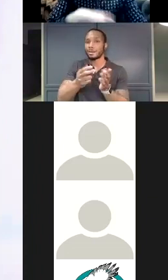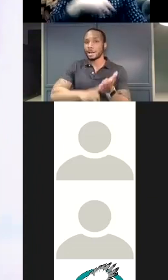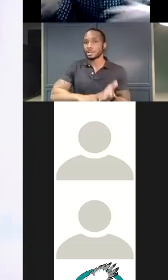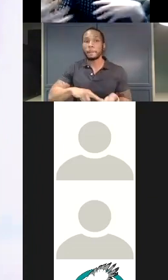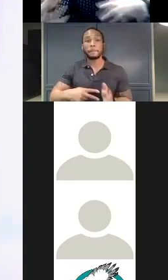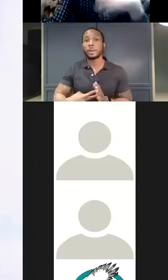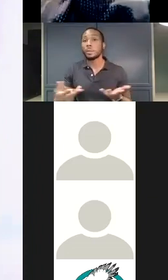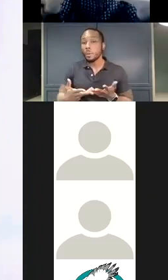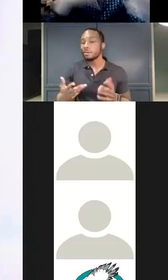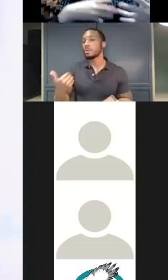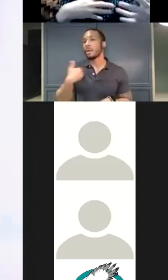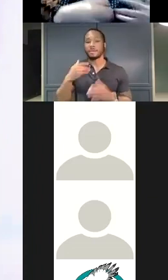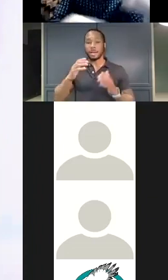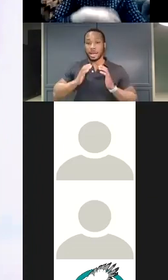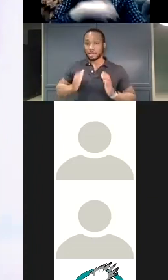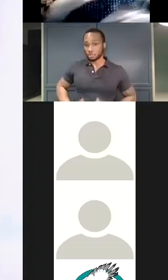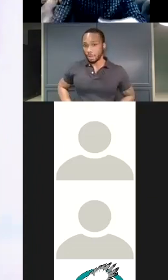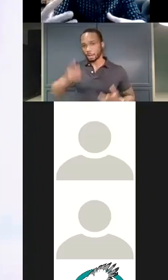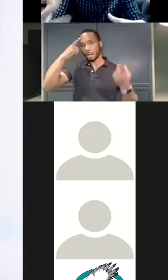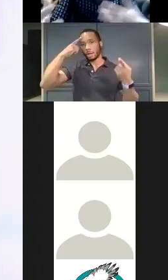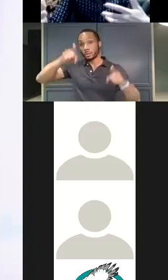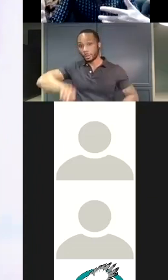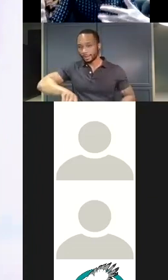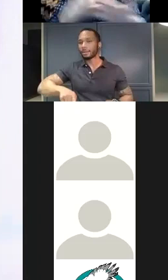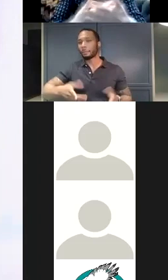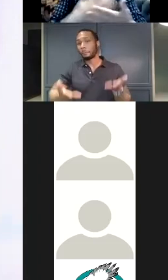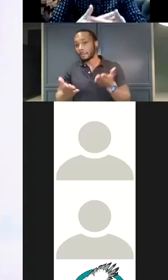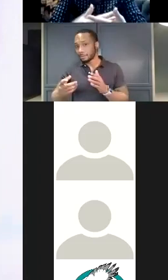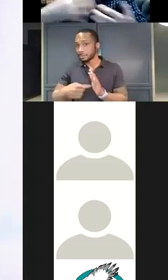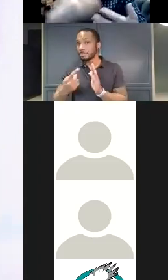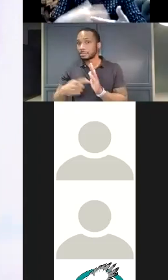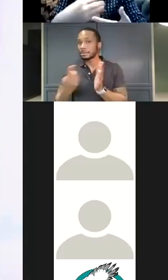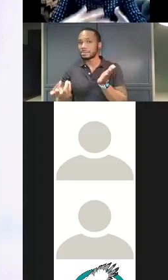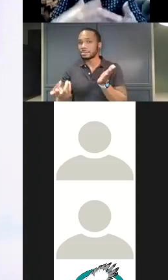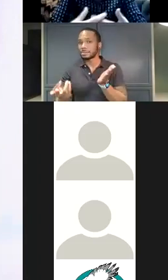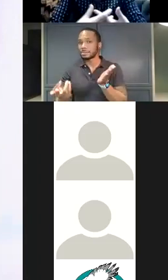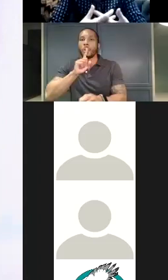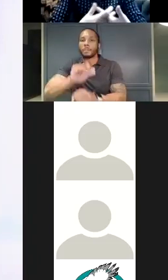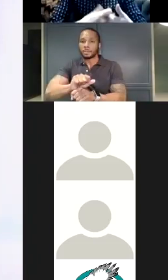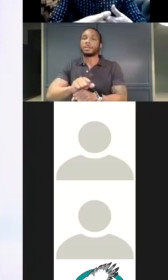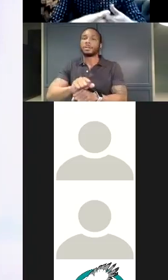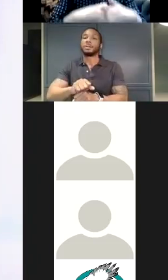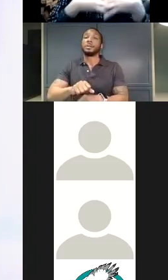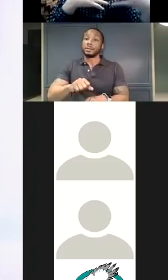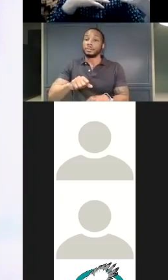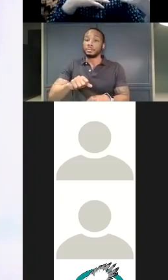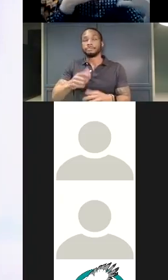client contract, like agree, maybe even sign, commit to you that they're not going